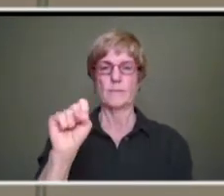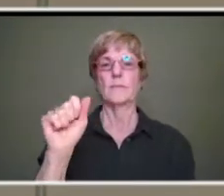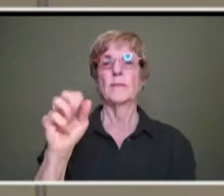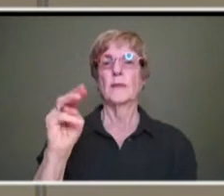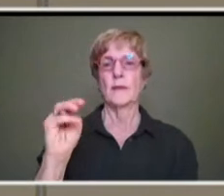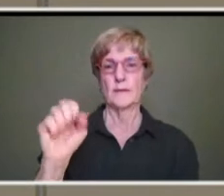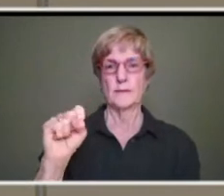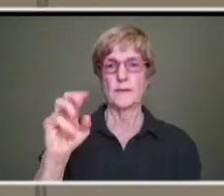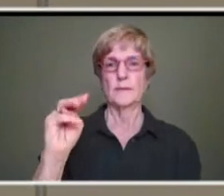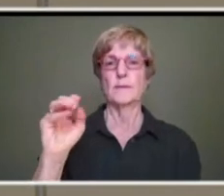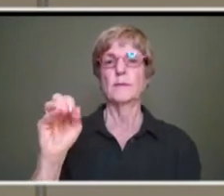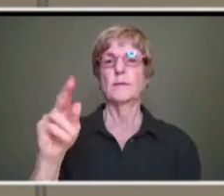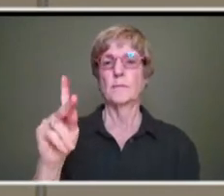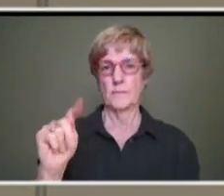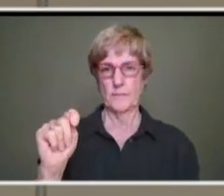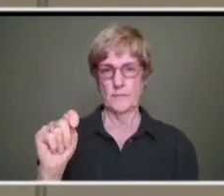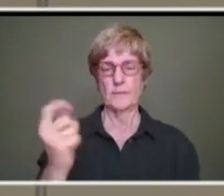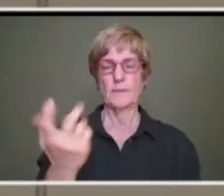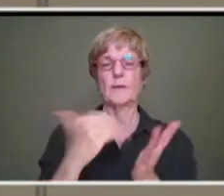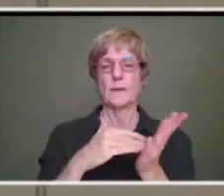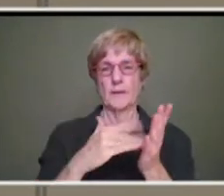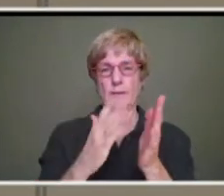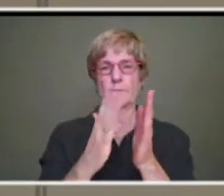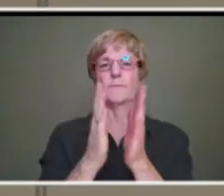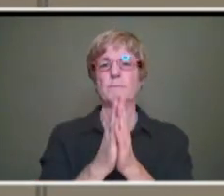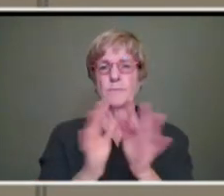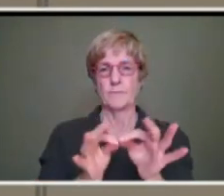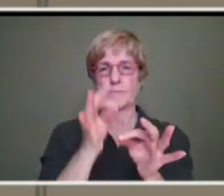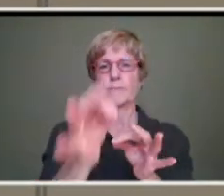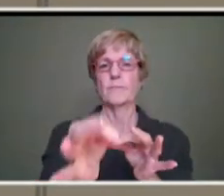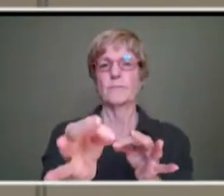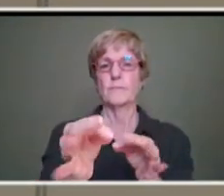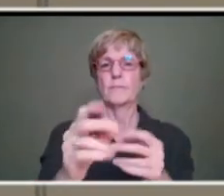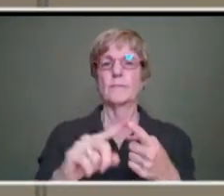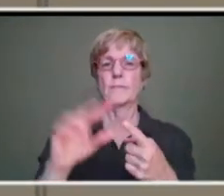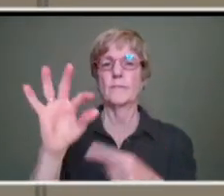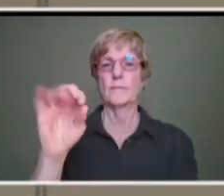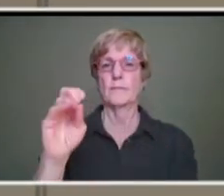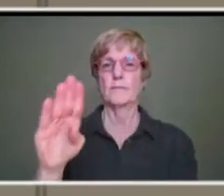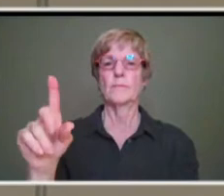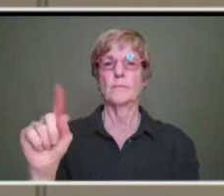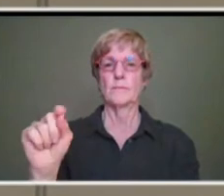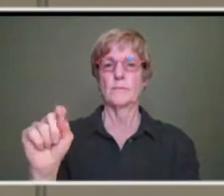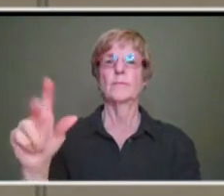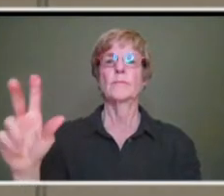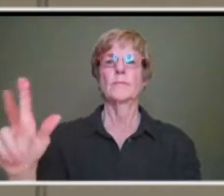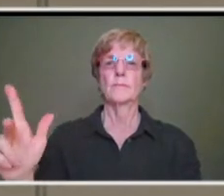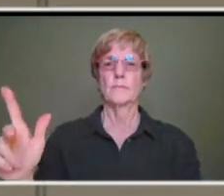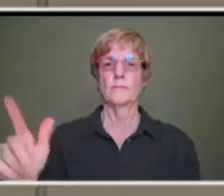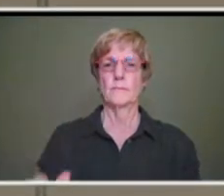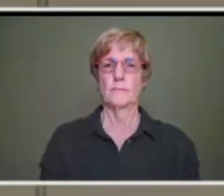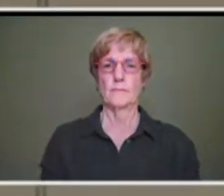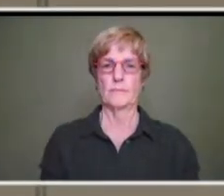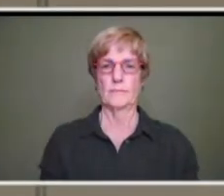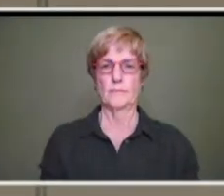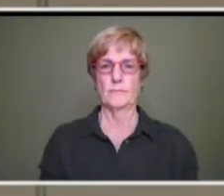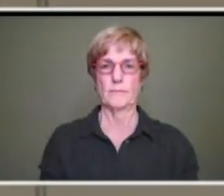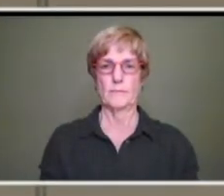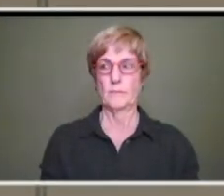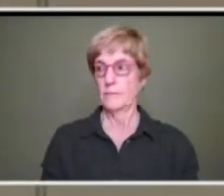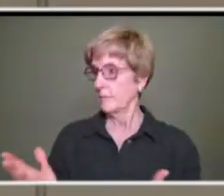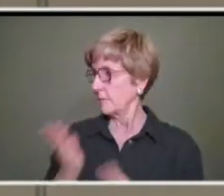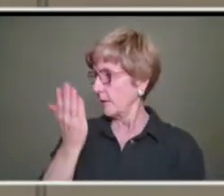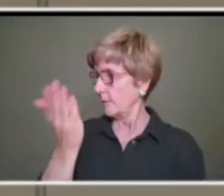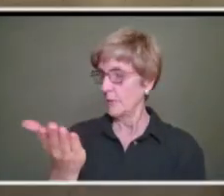Sam smart is a hearing requesting deferral until February 20th 2023 but I'll make a